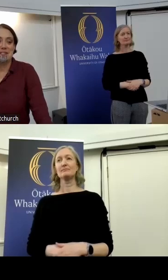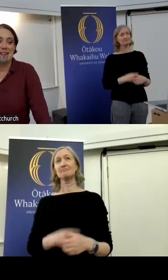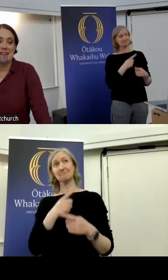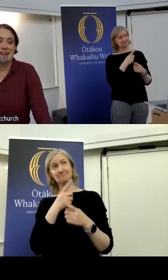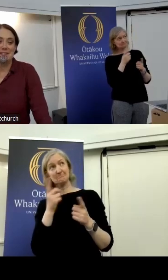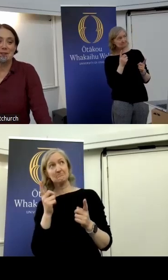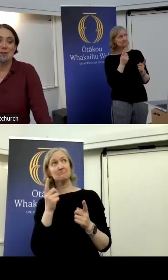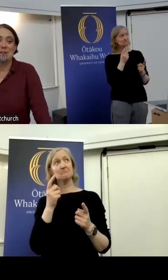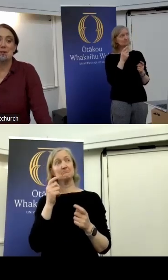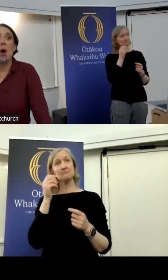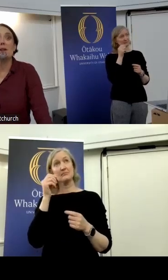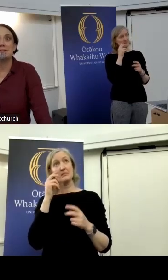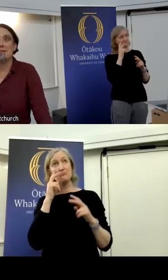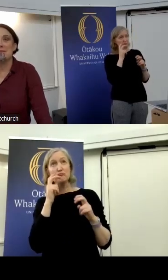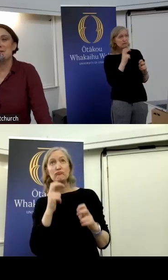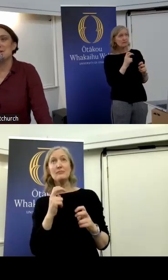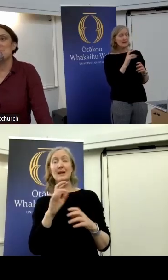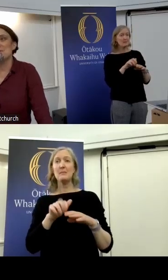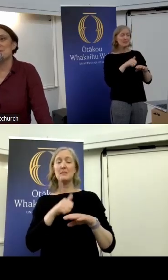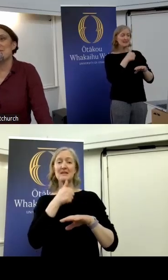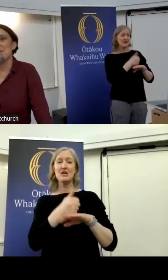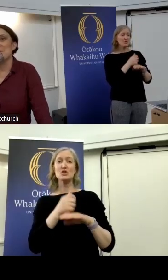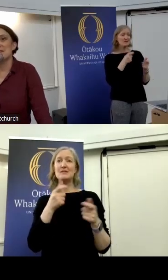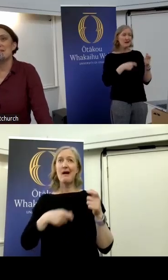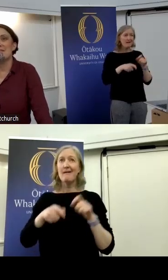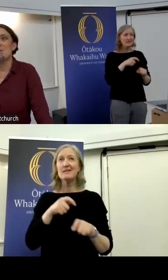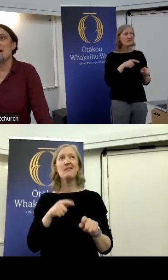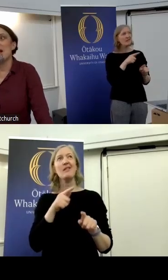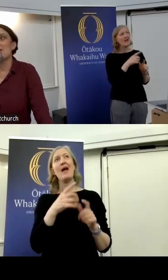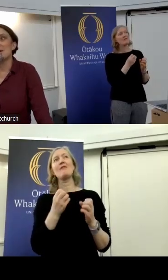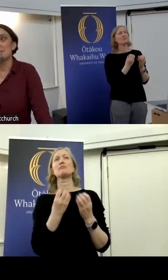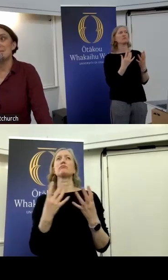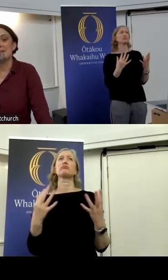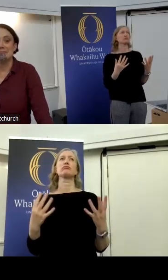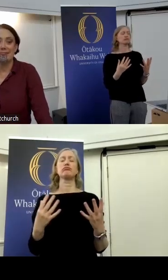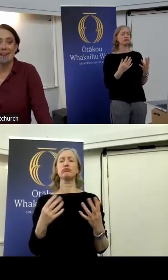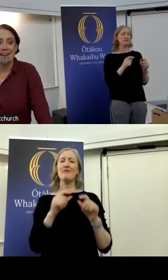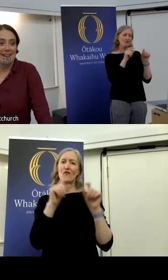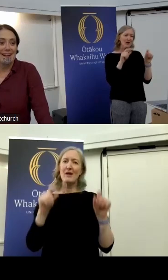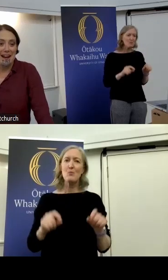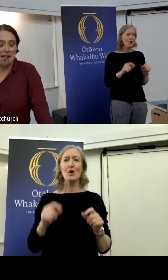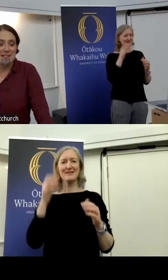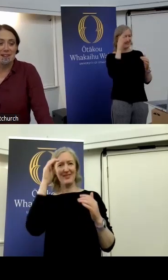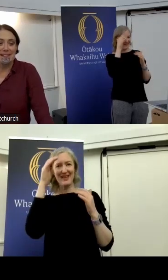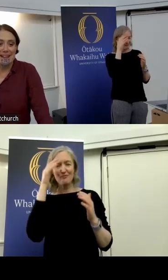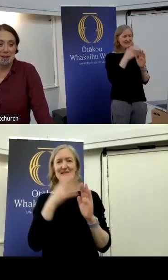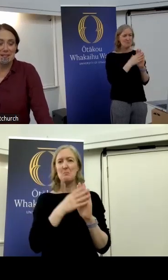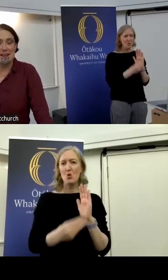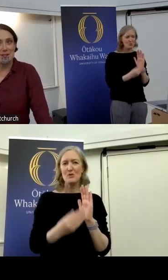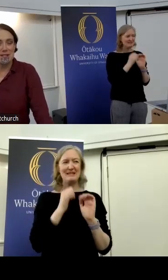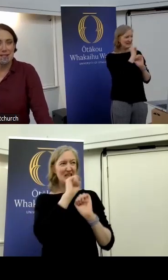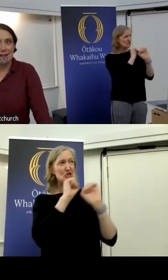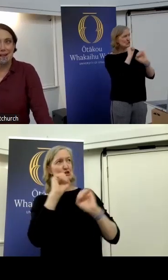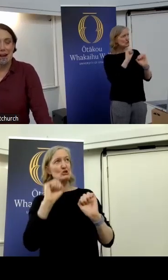science, you'll see that, you know, there's lots of theories and models and frameworks, and they've all got acronyms. And so, yeah,